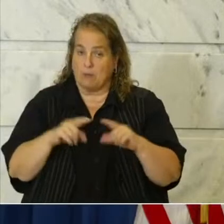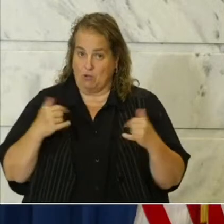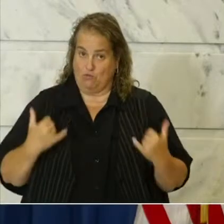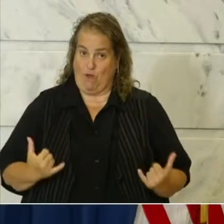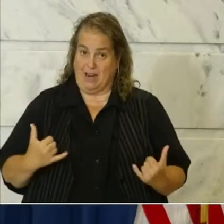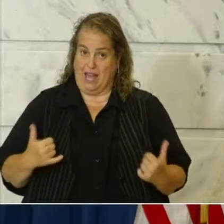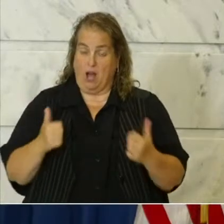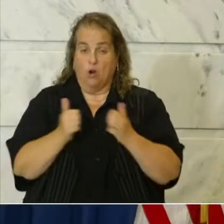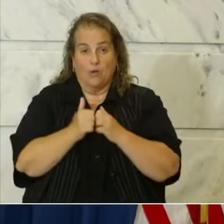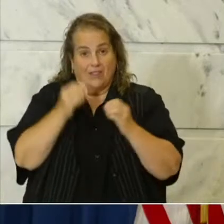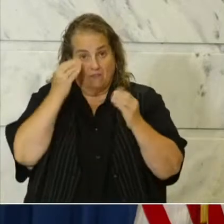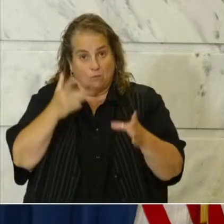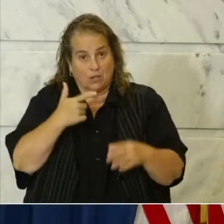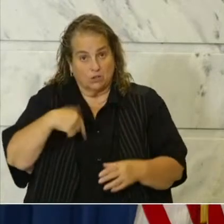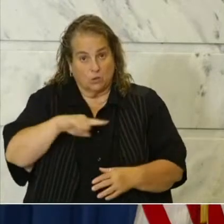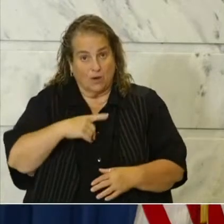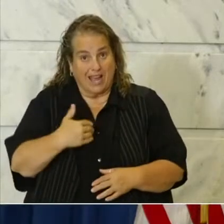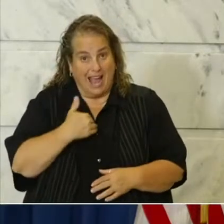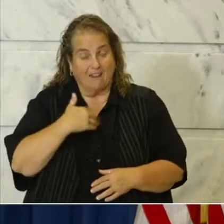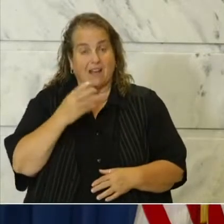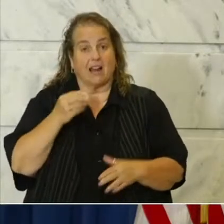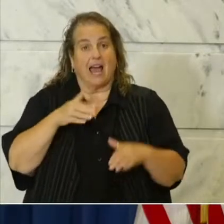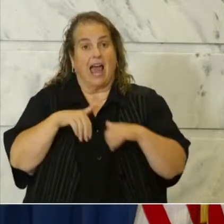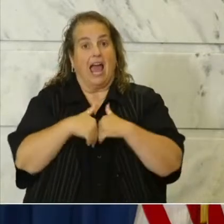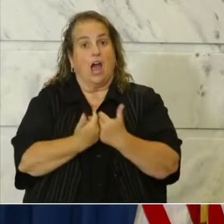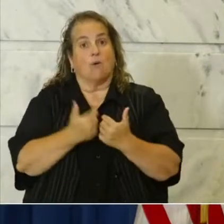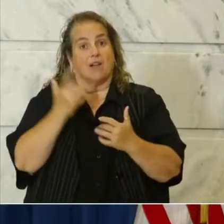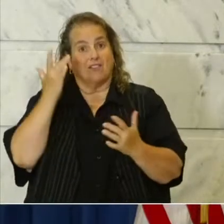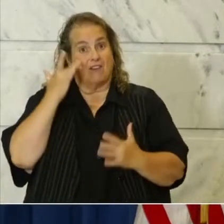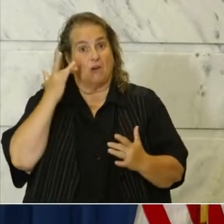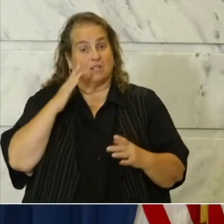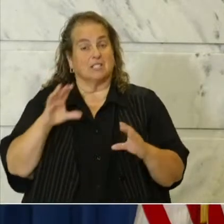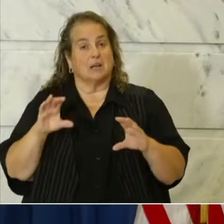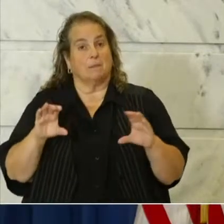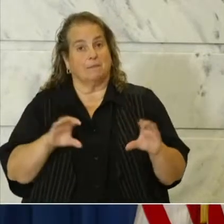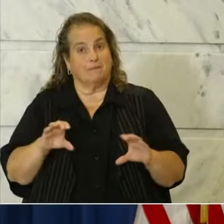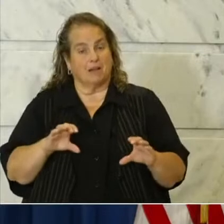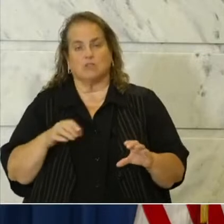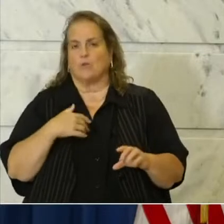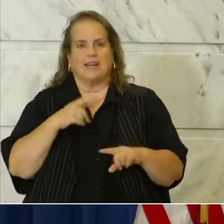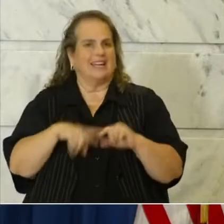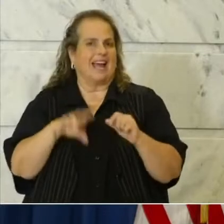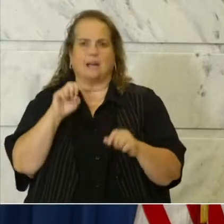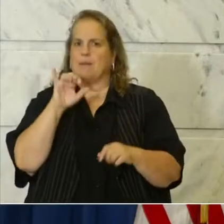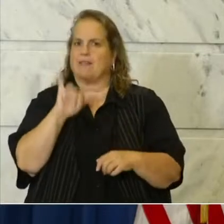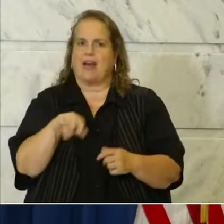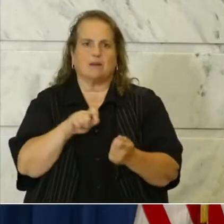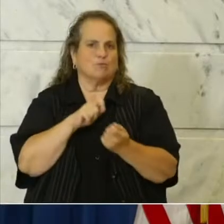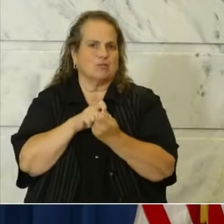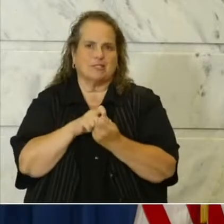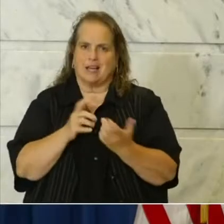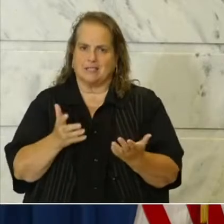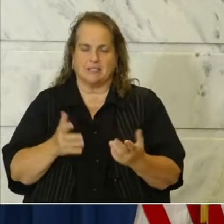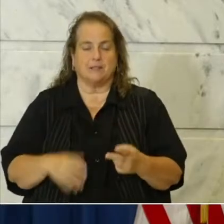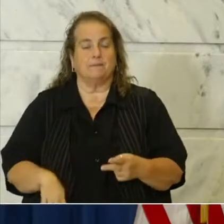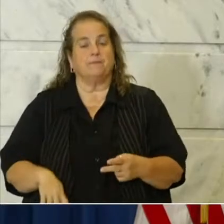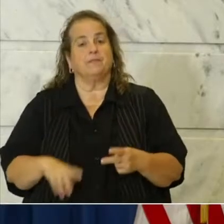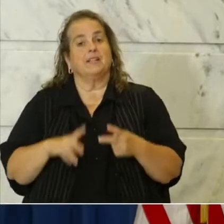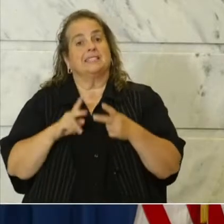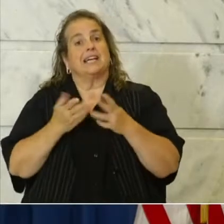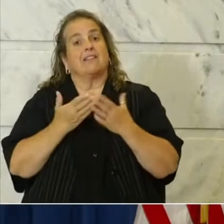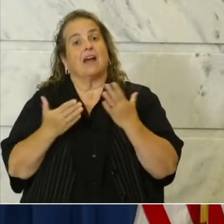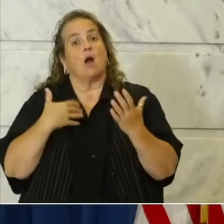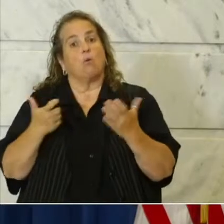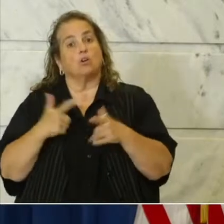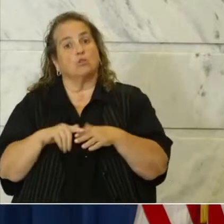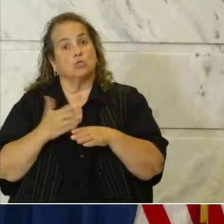with the information we have and the way the virus behaves, we simply can't be that precise. The other thing I wanted to share is people